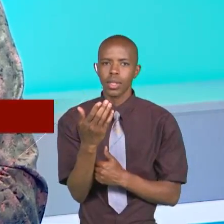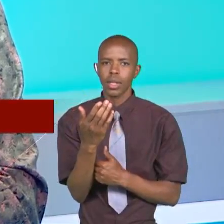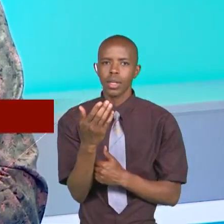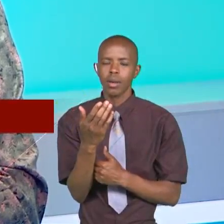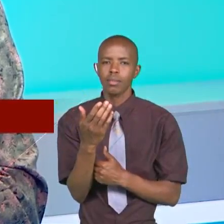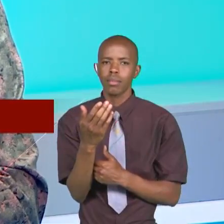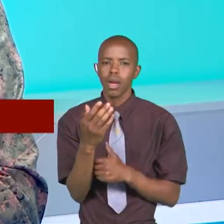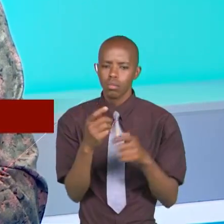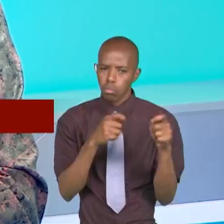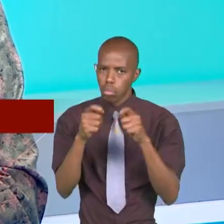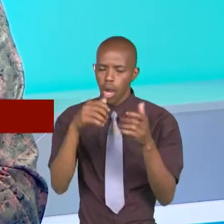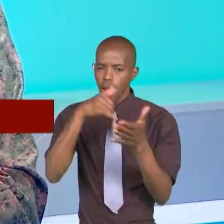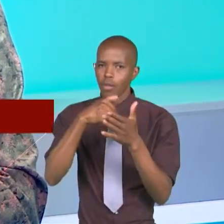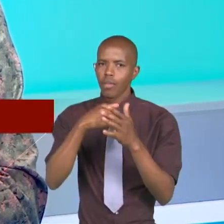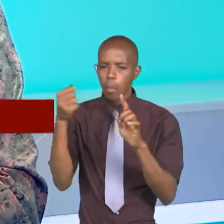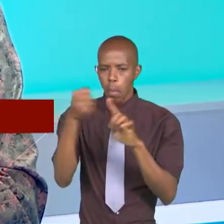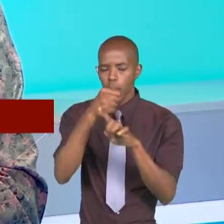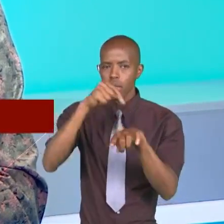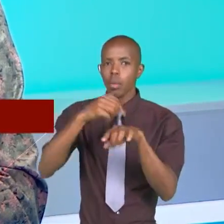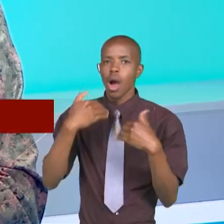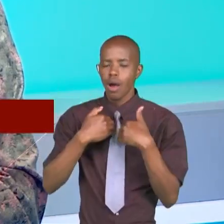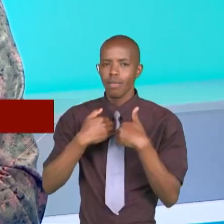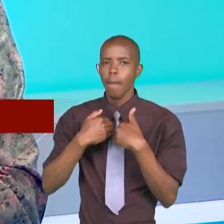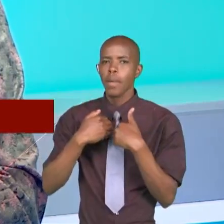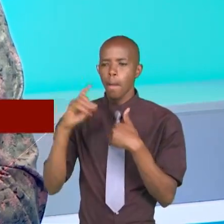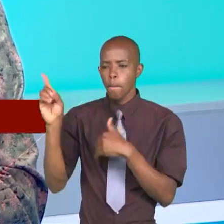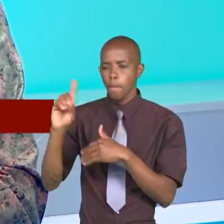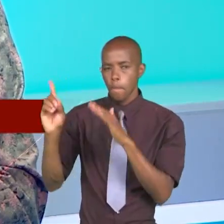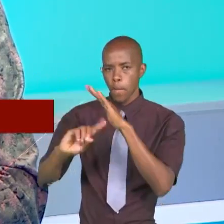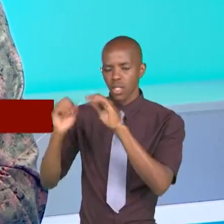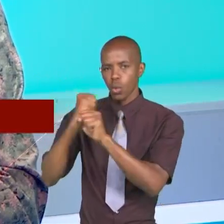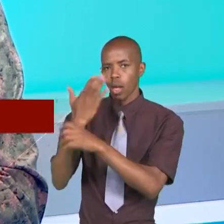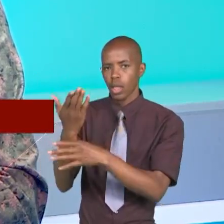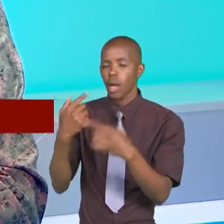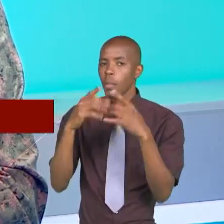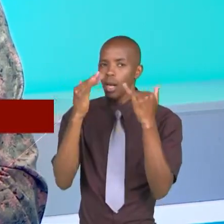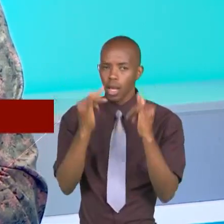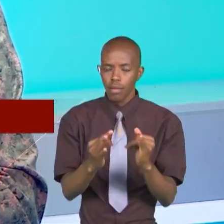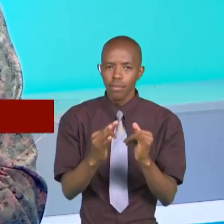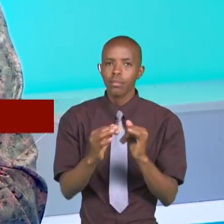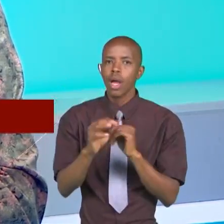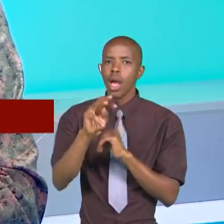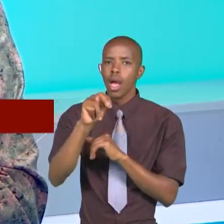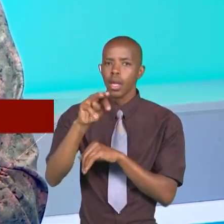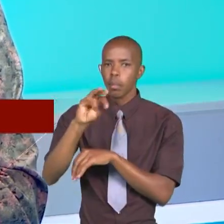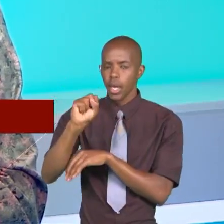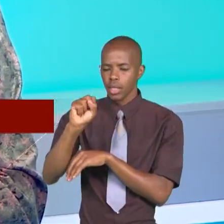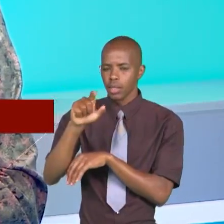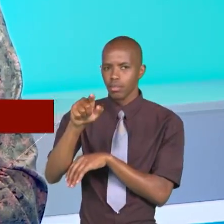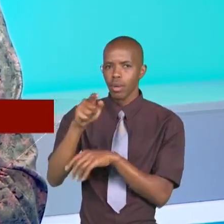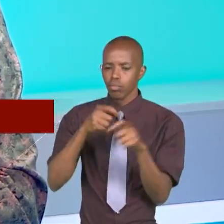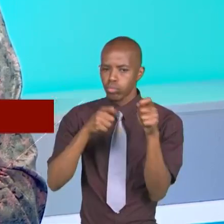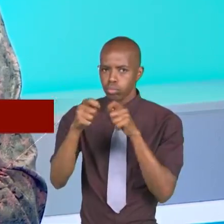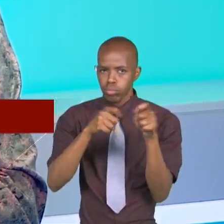conflict is only when we have a ministry in place. But if it is this particular NMS an agency,